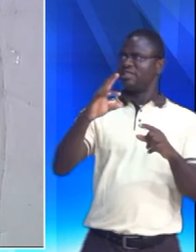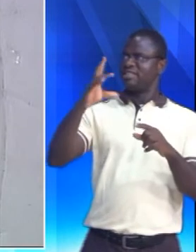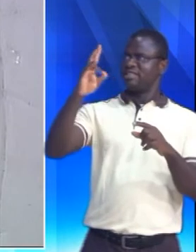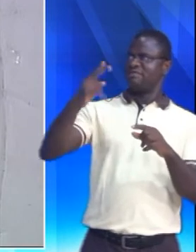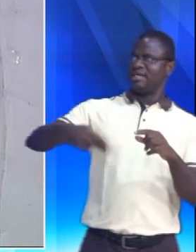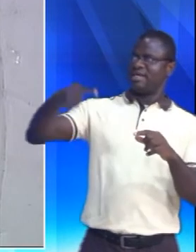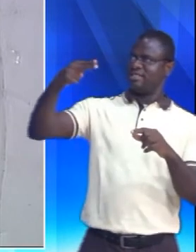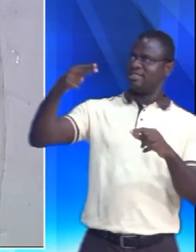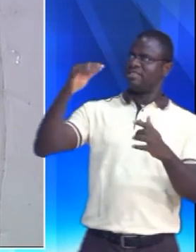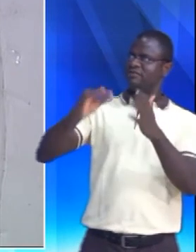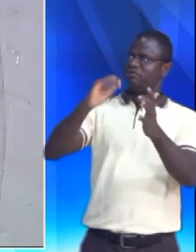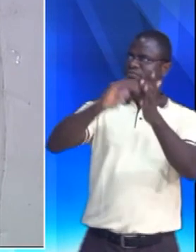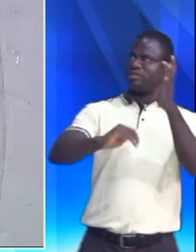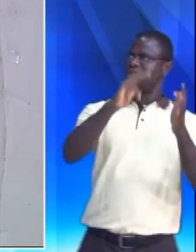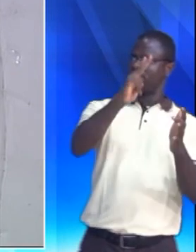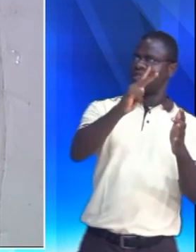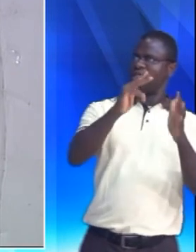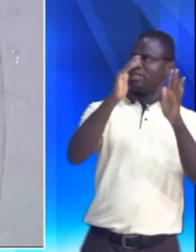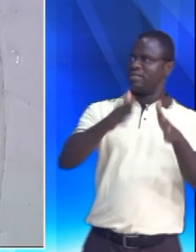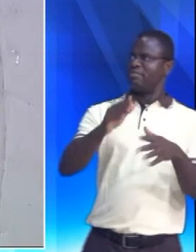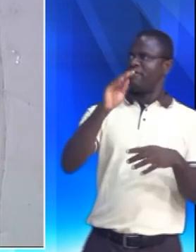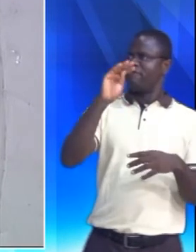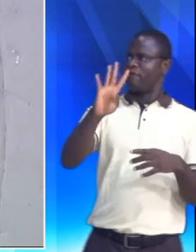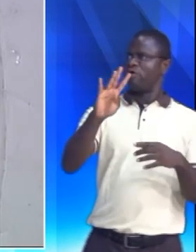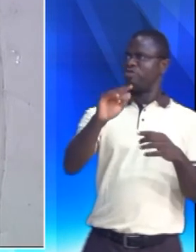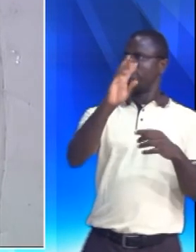power of 3 multiplied by